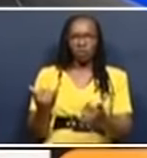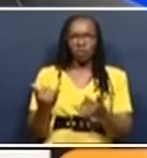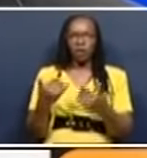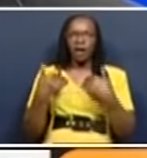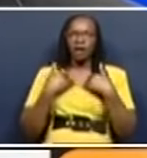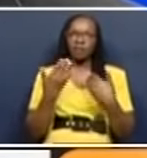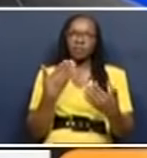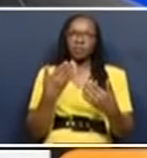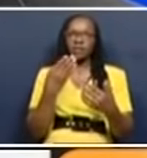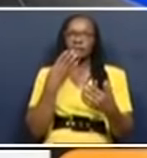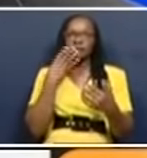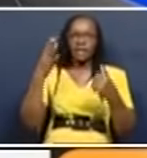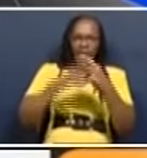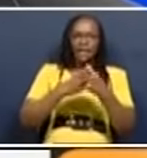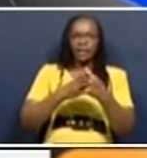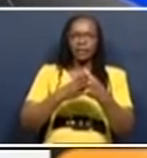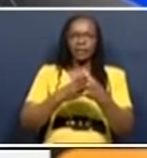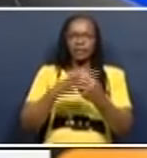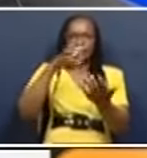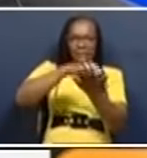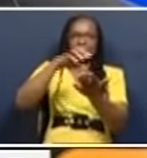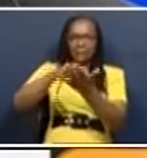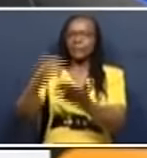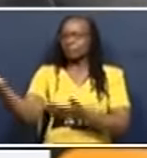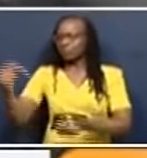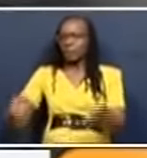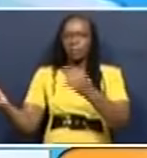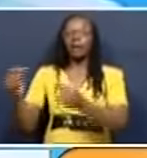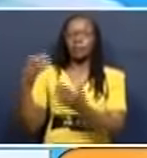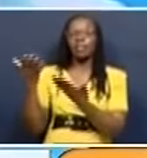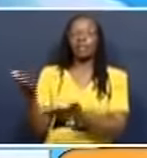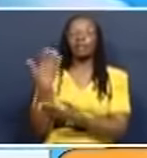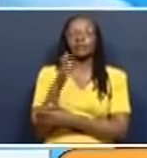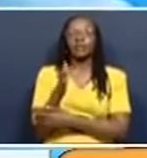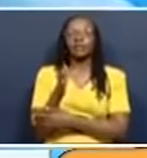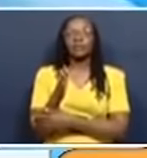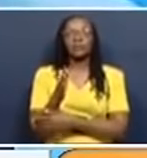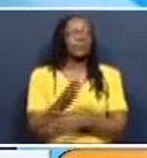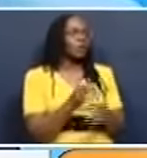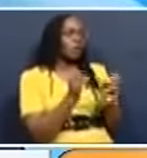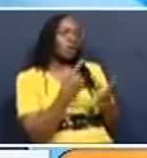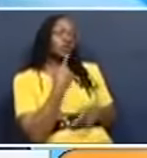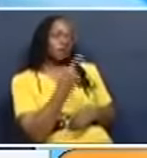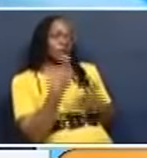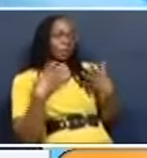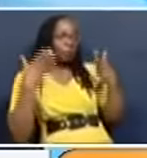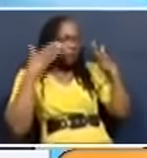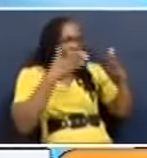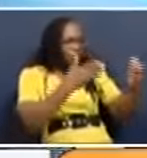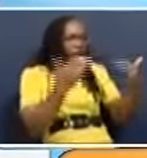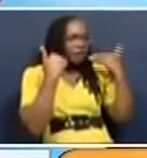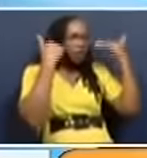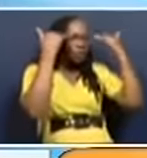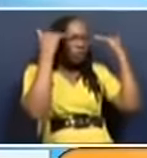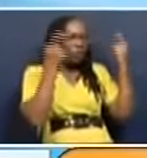900 in court, and convictions will be coming. Right. Yeah. But that is where the problem has been. As much as you say, there's been a lot of focus there. Yes.